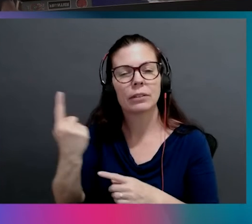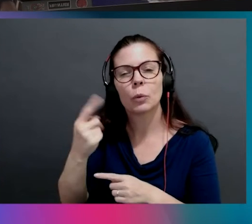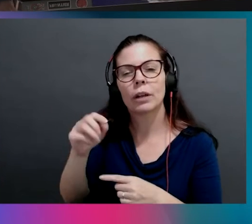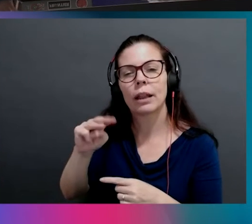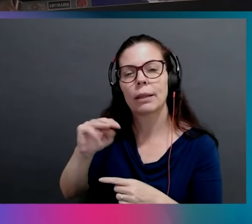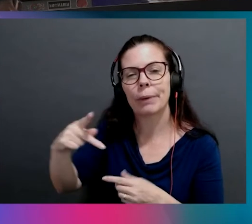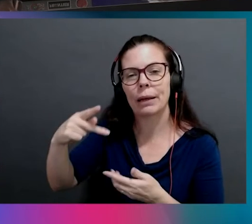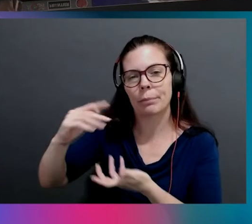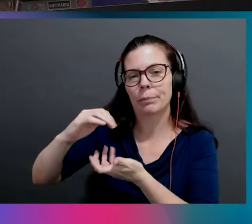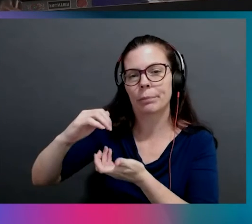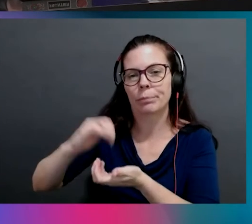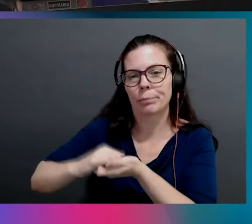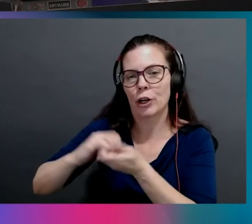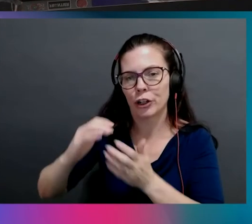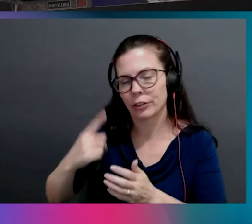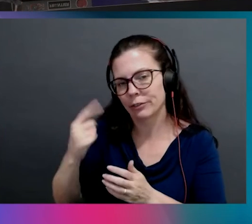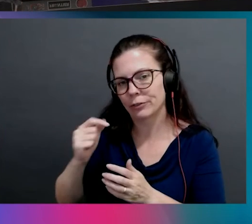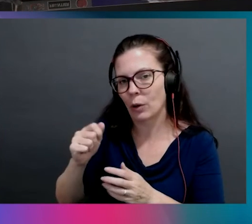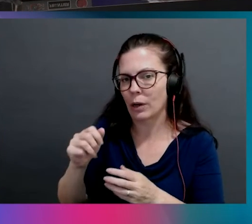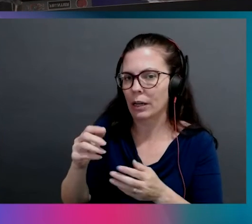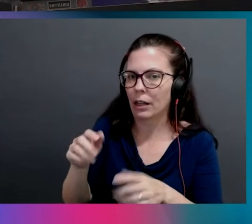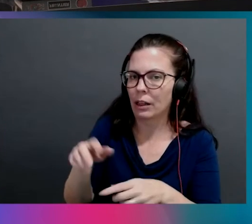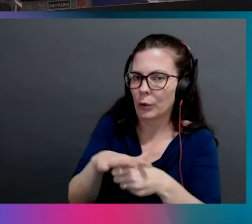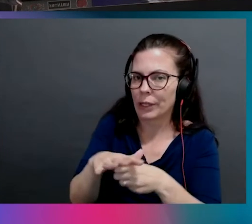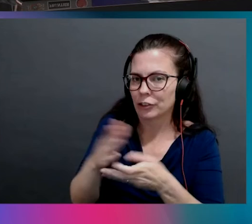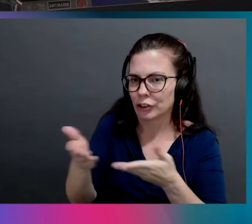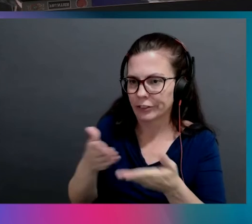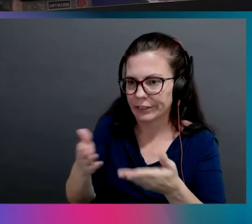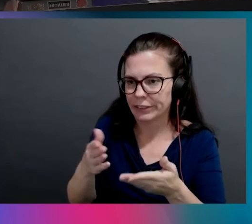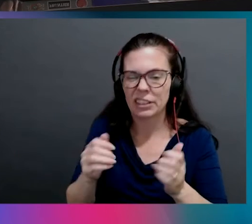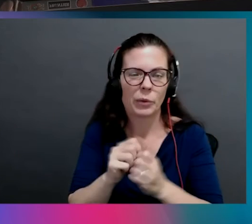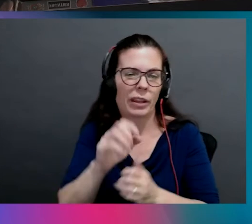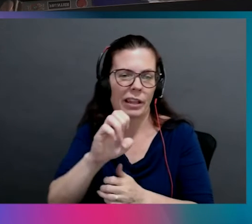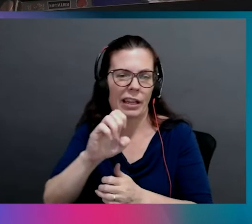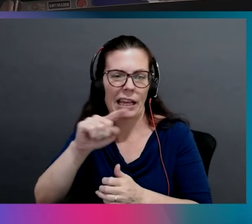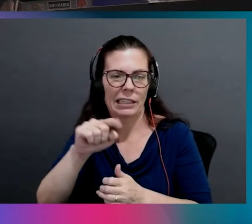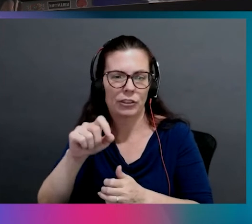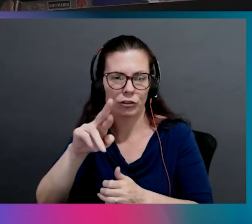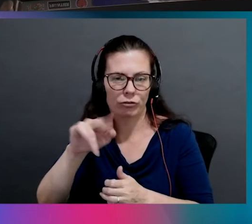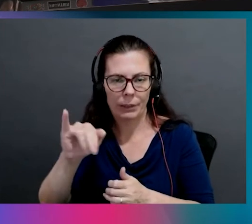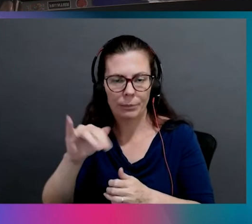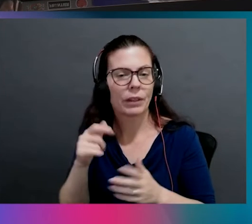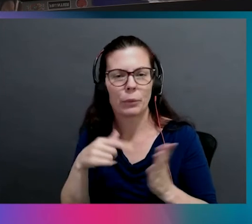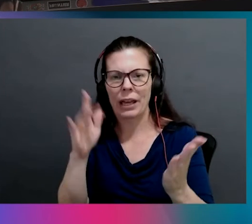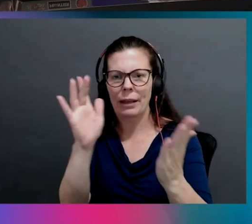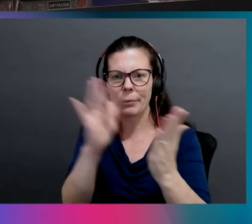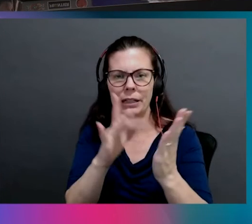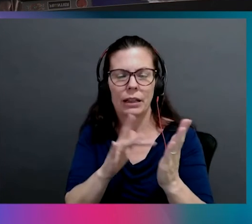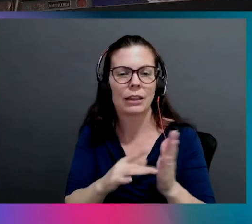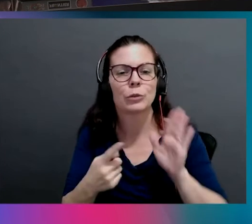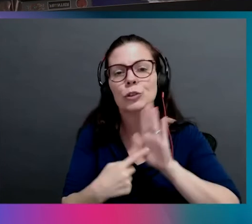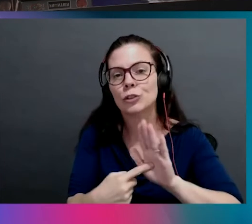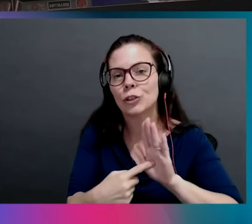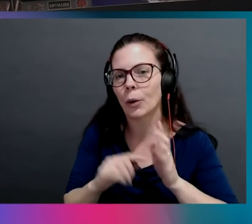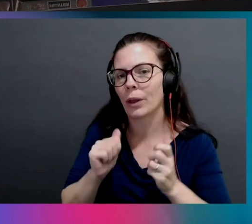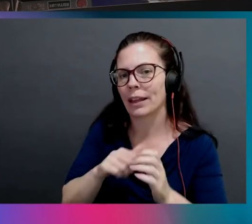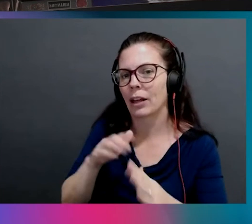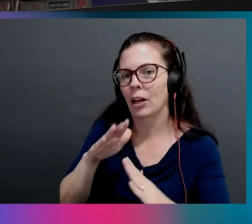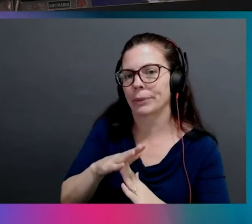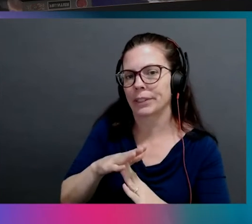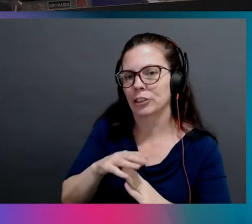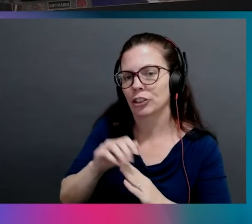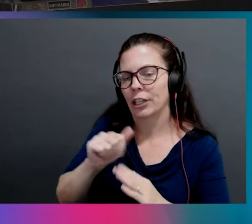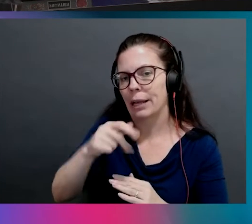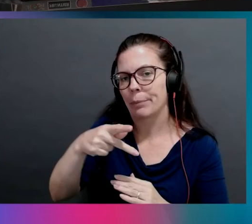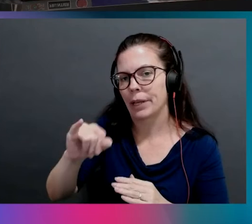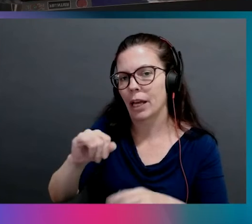Service, Wow. along with Esri. And I'll start clicking, and this is basically going to demo how the optimization API works on the back